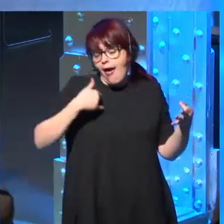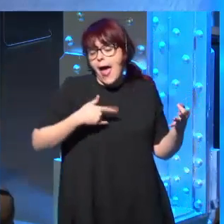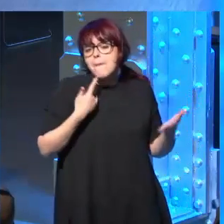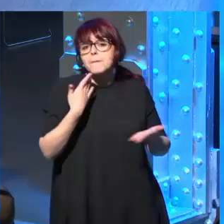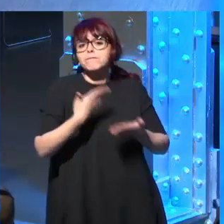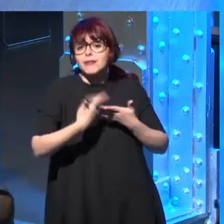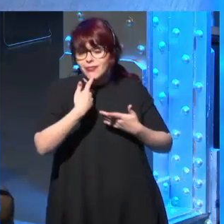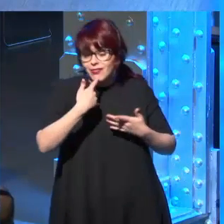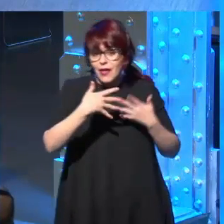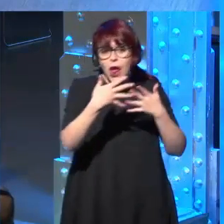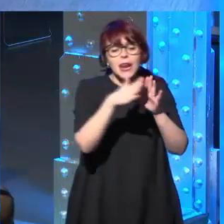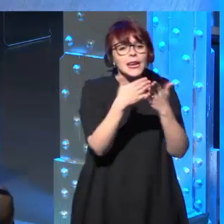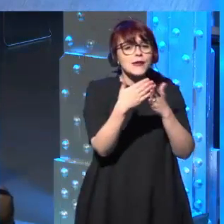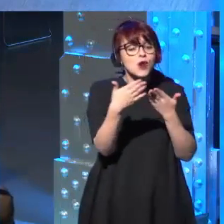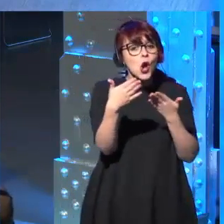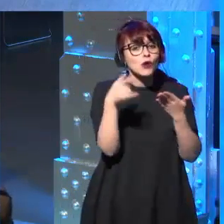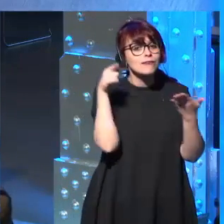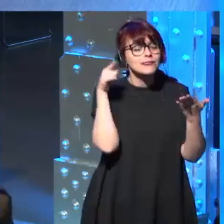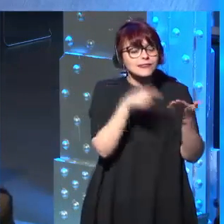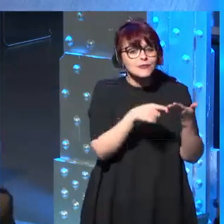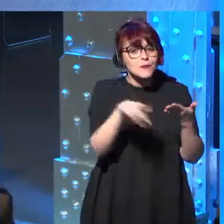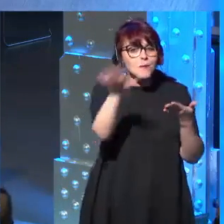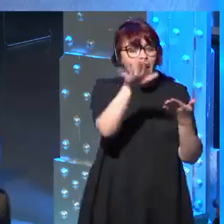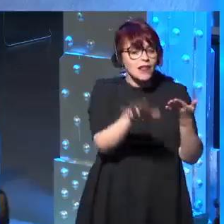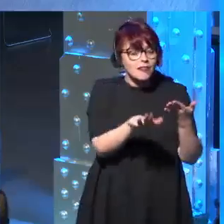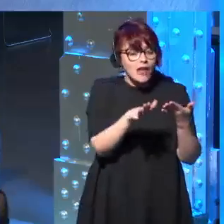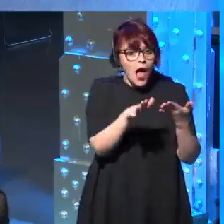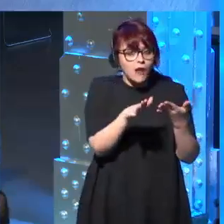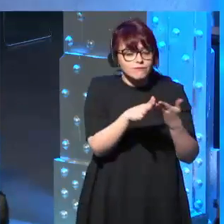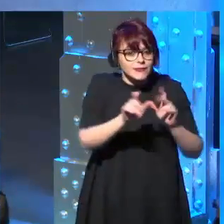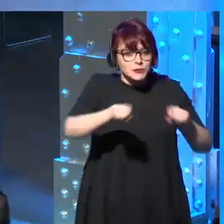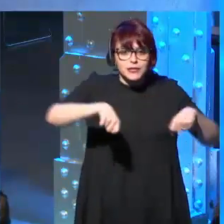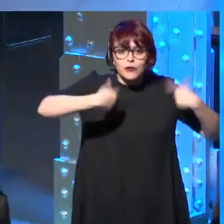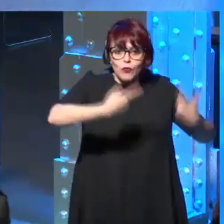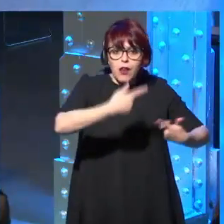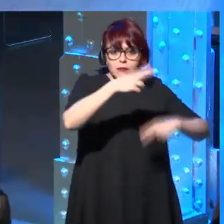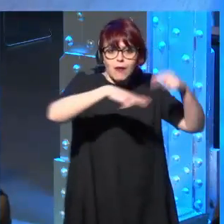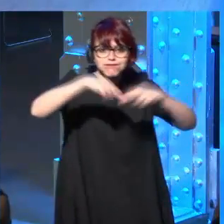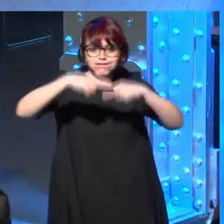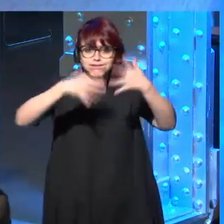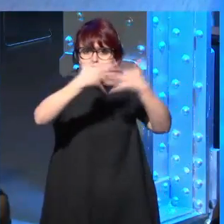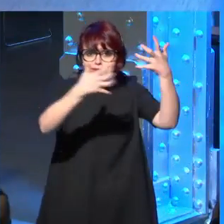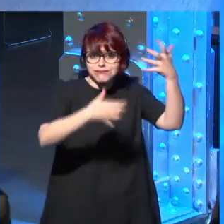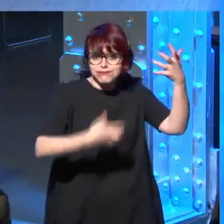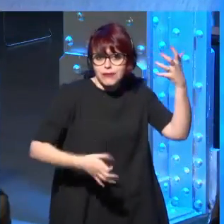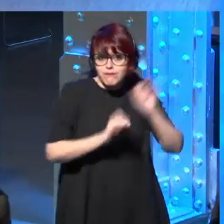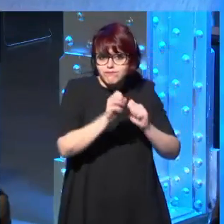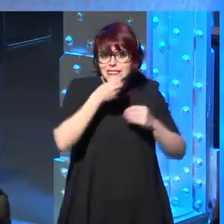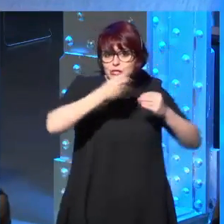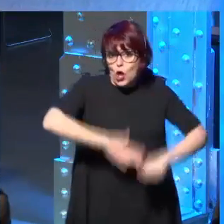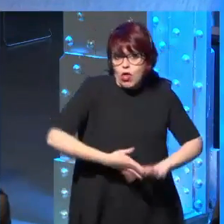is written, gives you a sense that is written by itself. In that, I always want to be